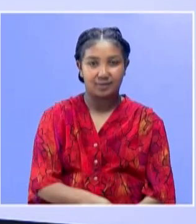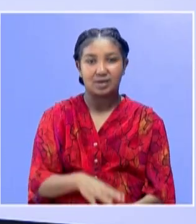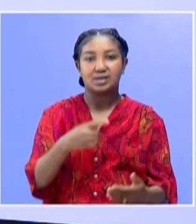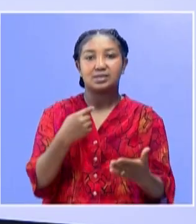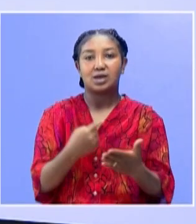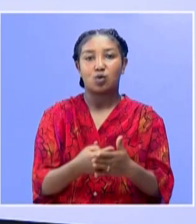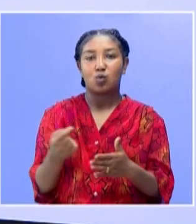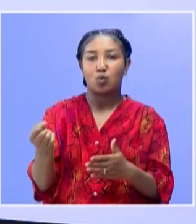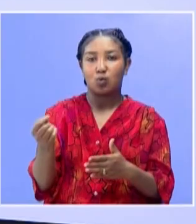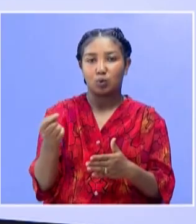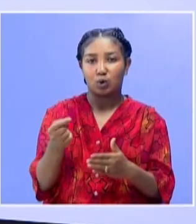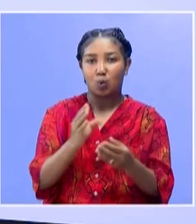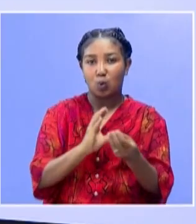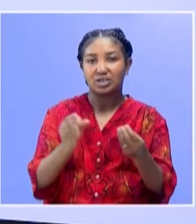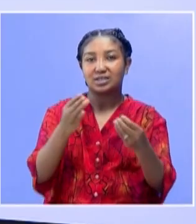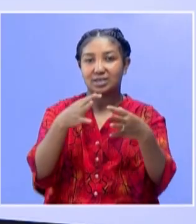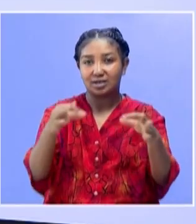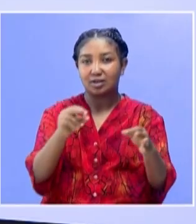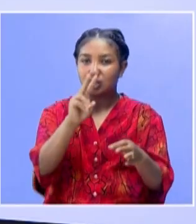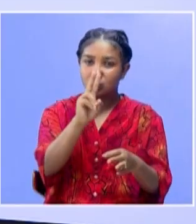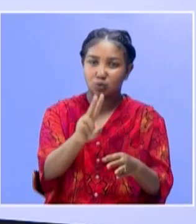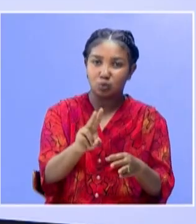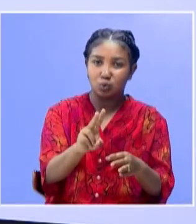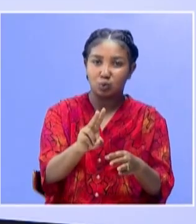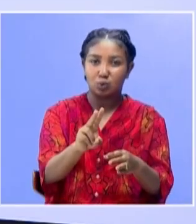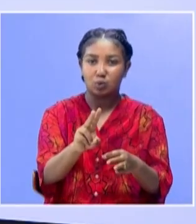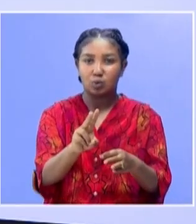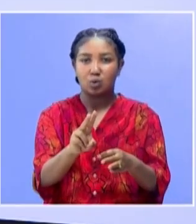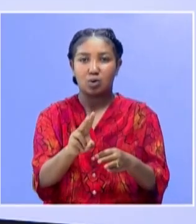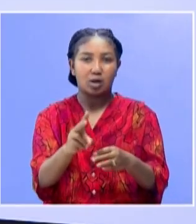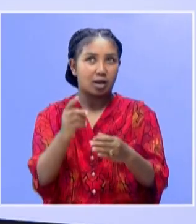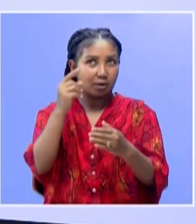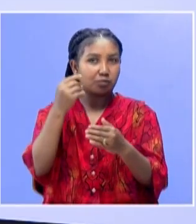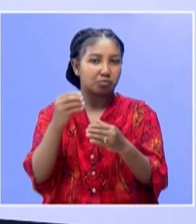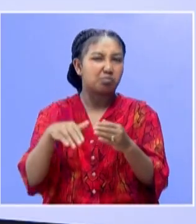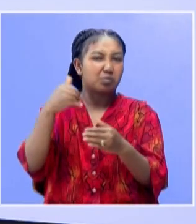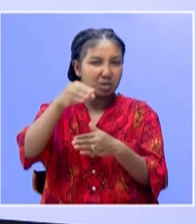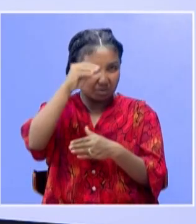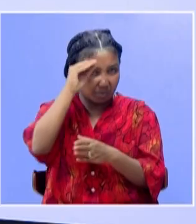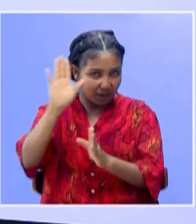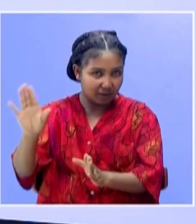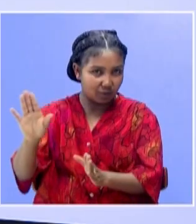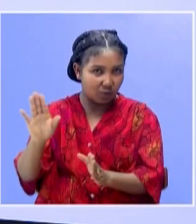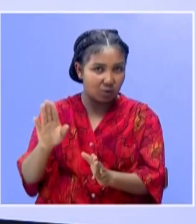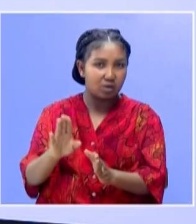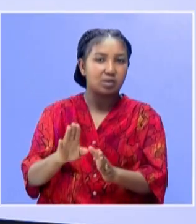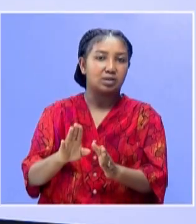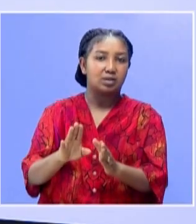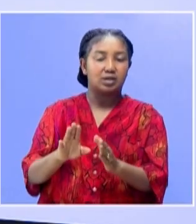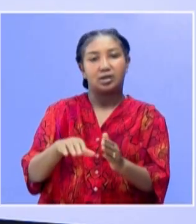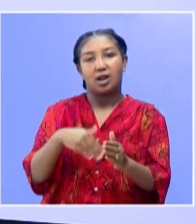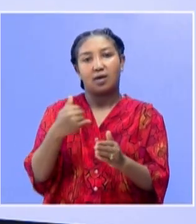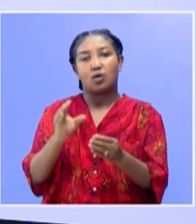There goes on to conditional sentence type 2, the unlikely or imaginary. We will see it on the next chapter. And there goes